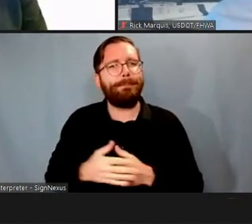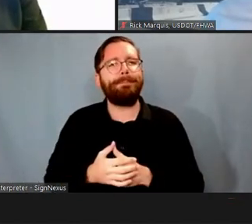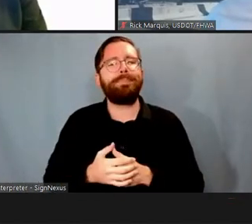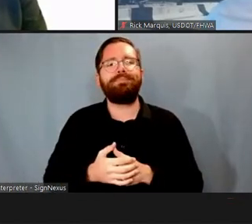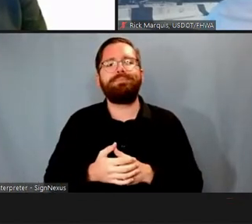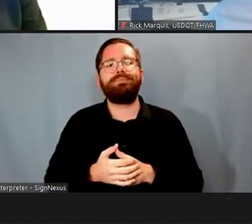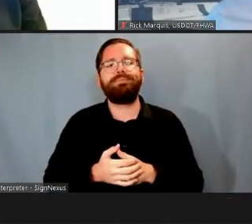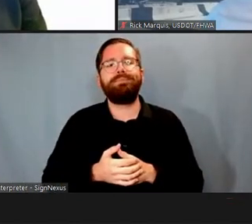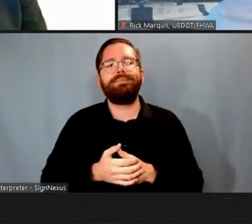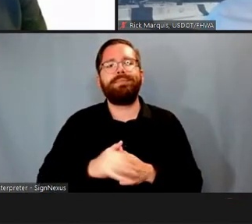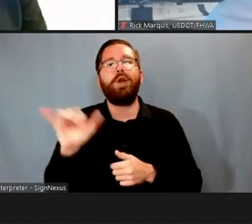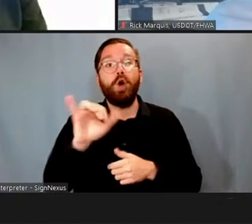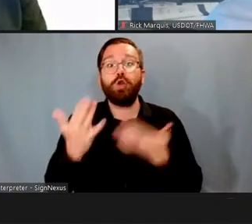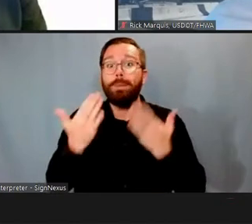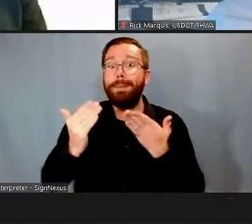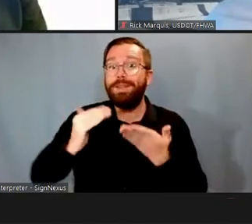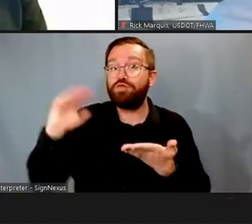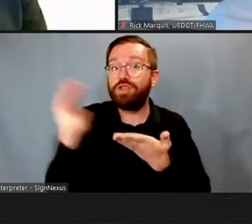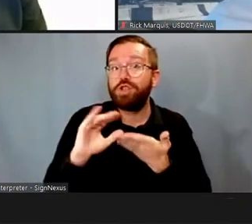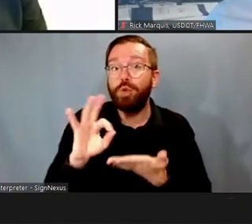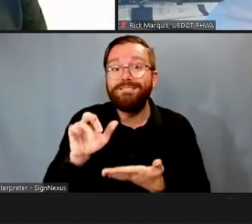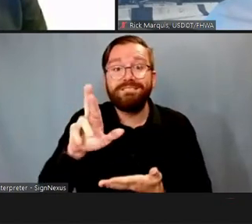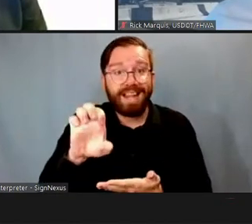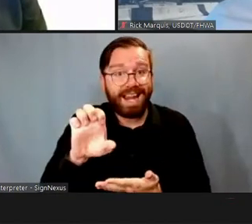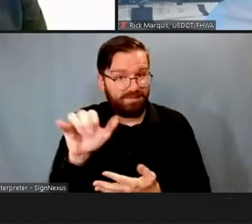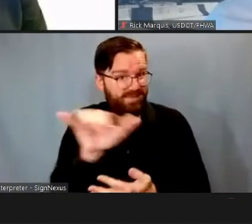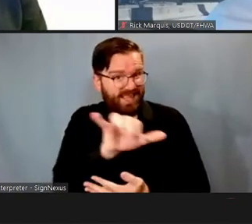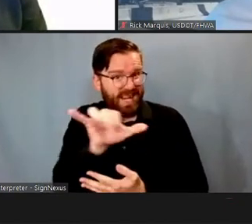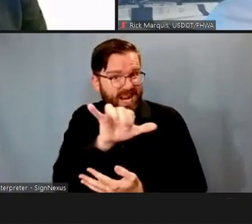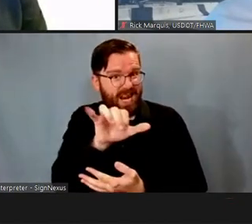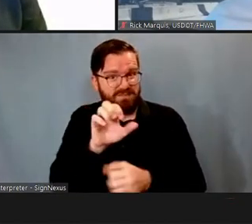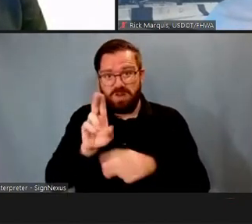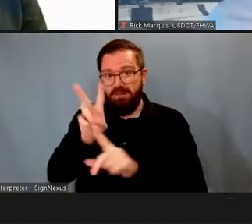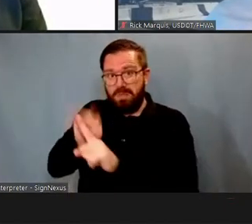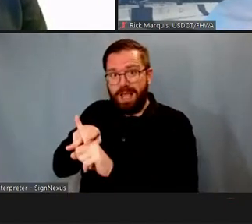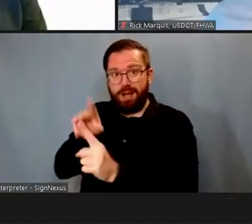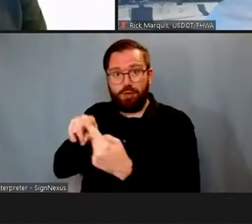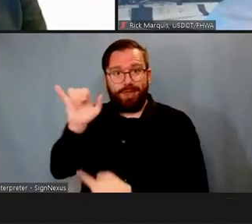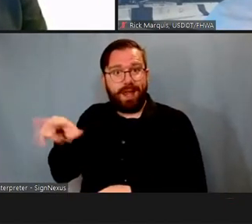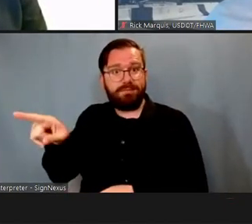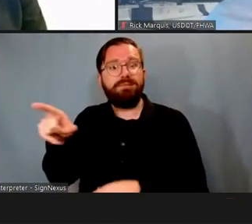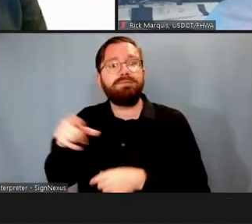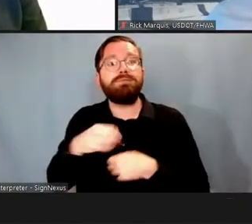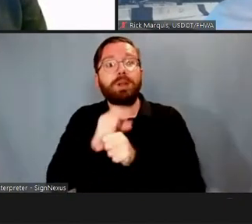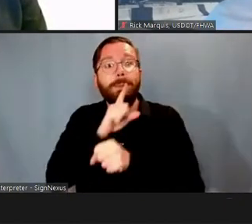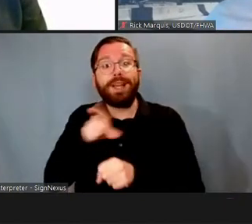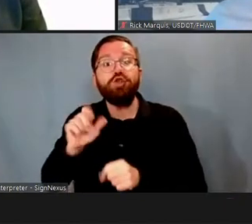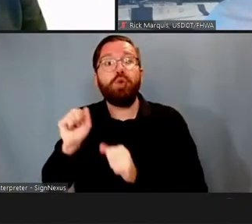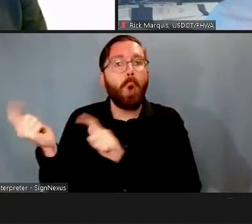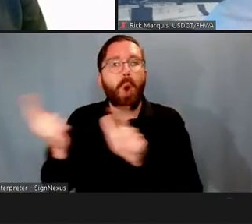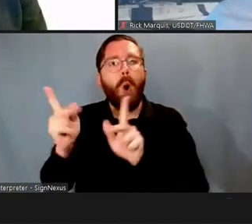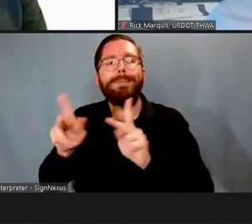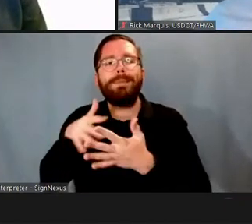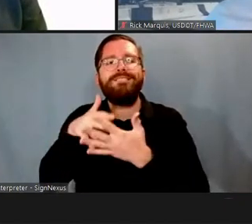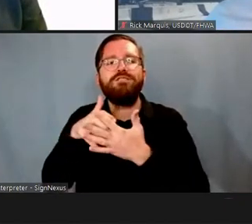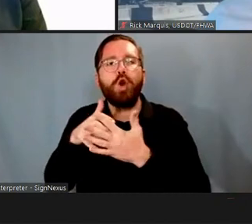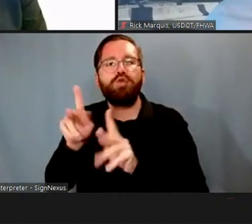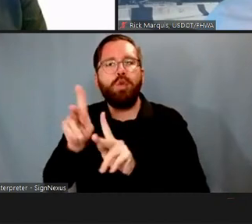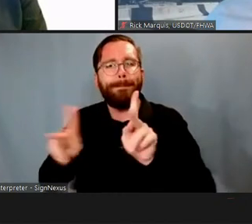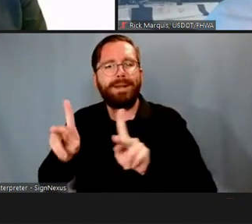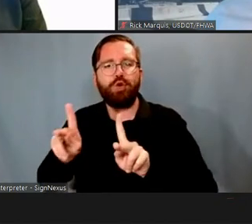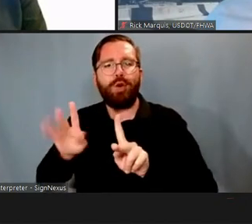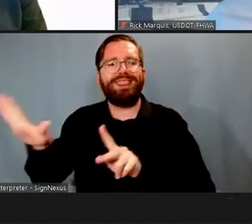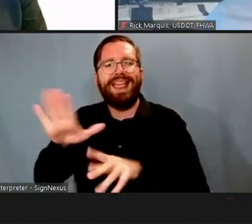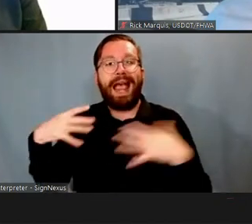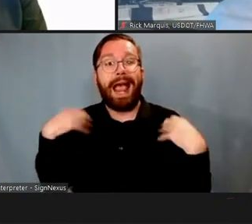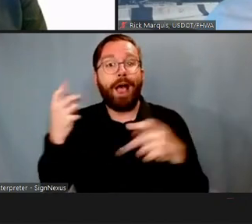for reduced fair transit should be considered and put in place to ensure that healthcare needs of vulnerable populations are not jeopardized there